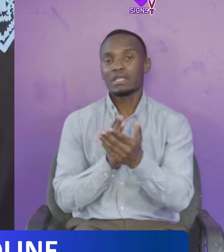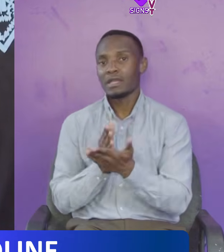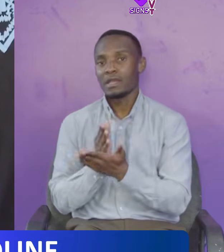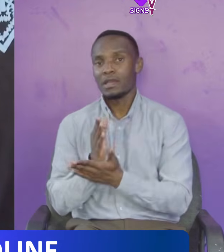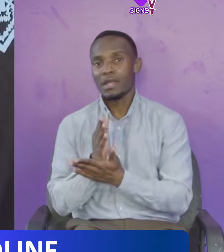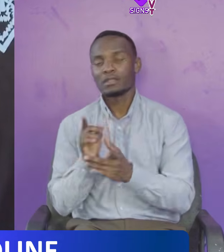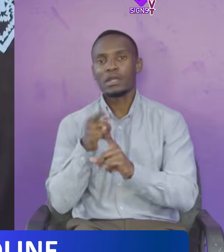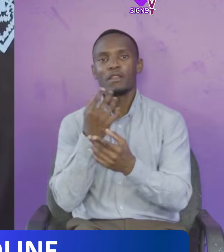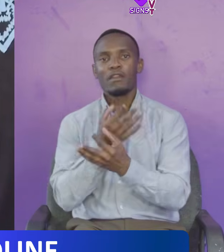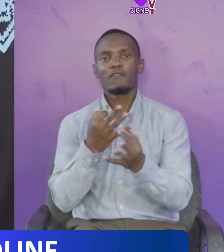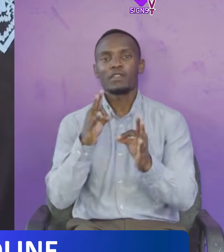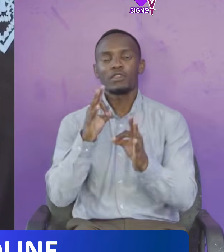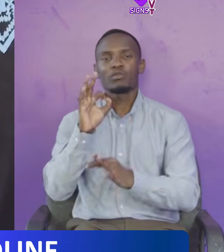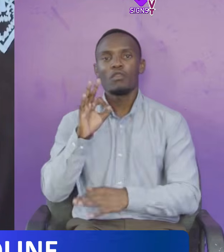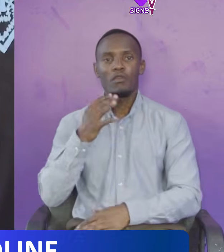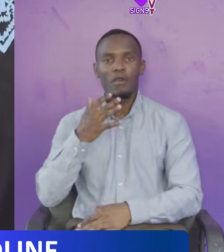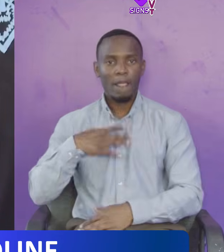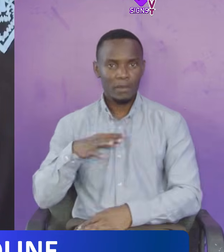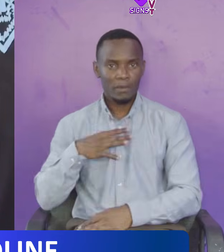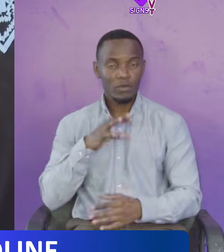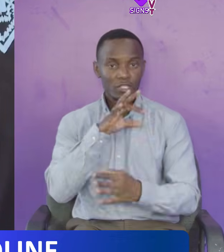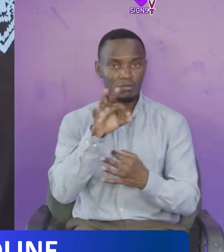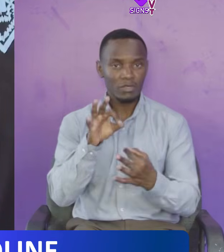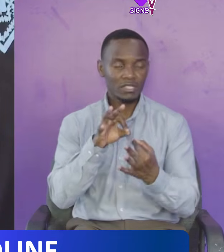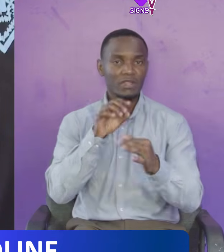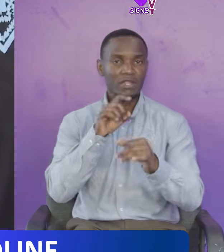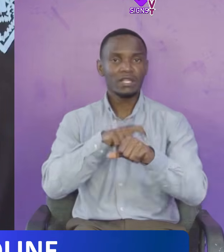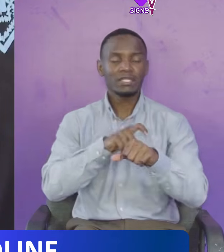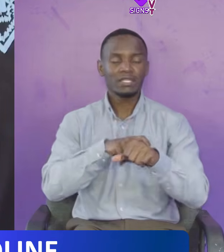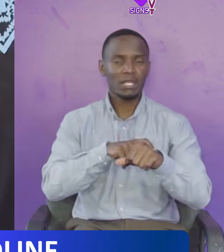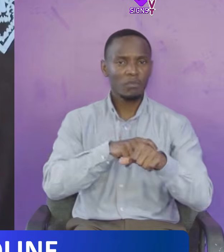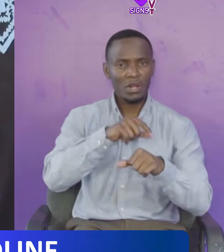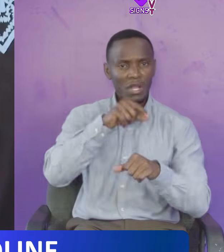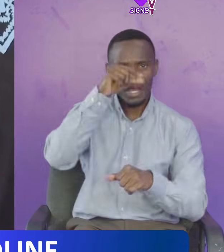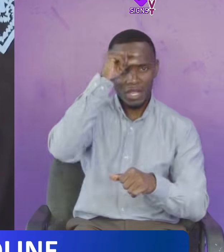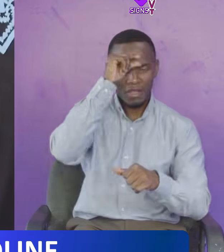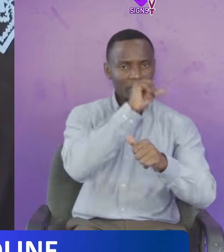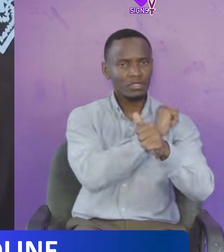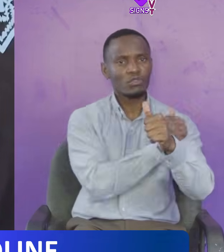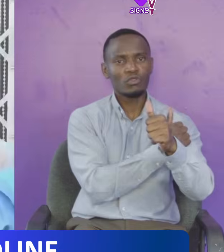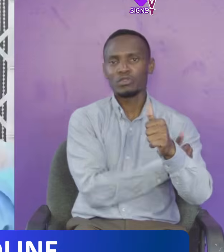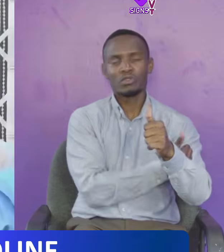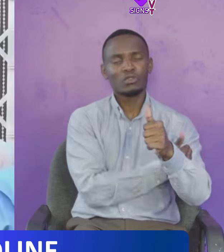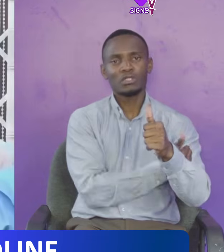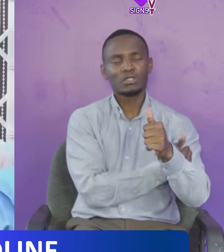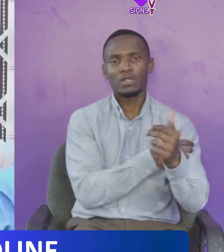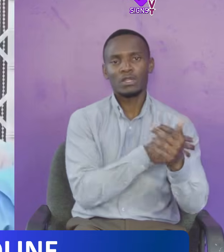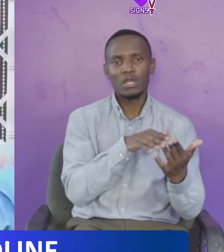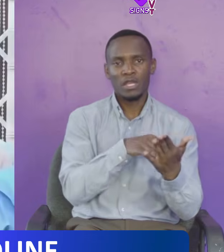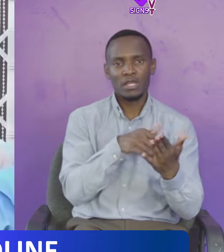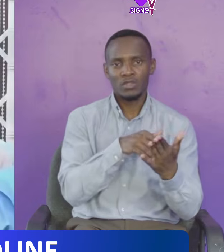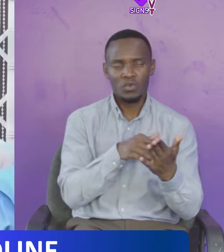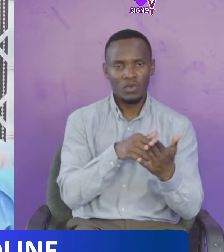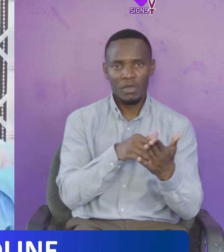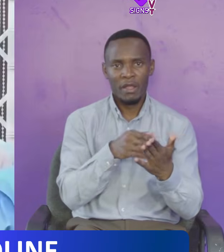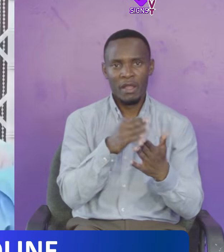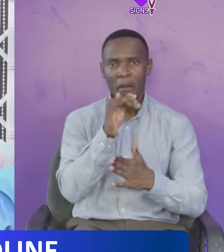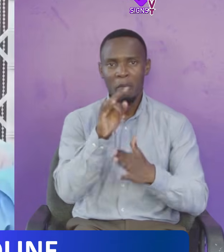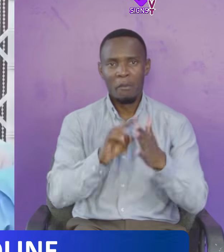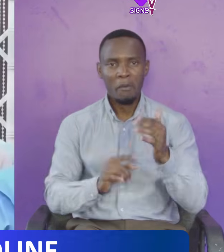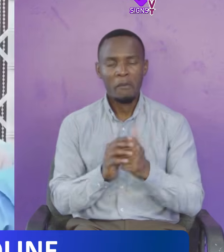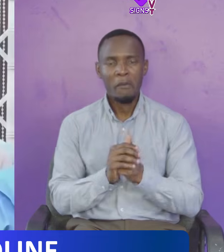citizens, especially at the time when state authority is weakened by legitimacy crisis. As Kenyans and East